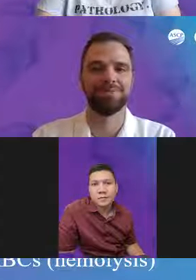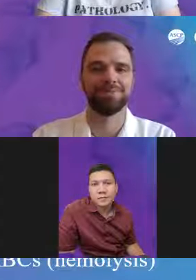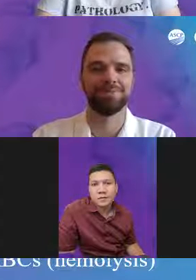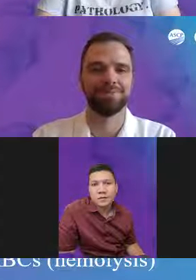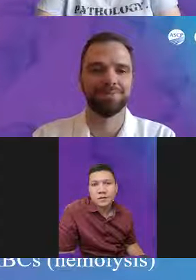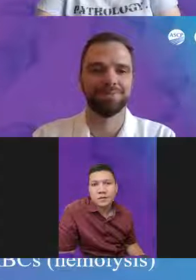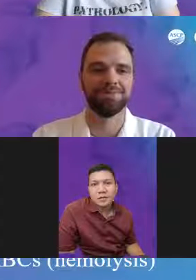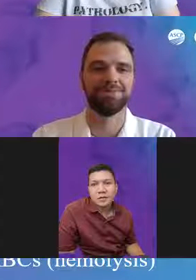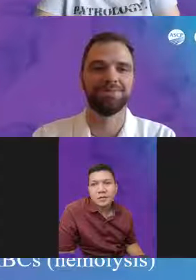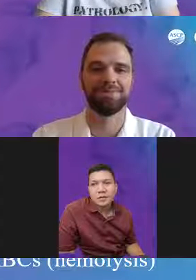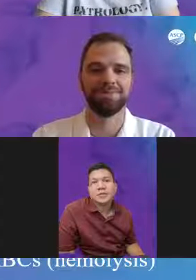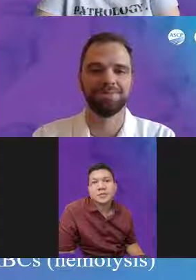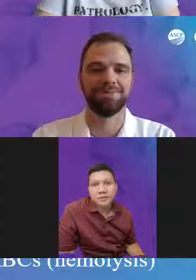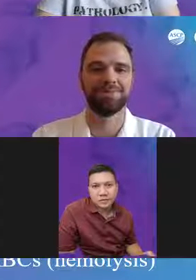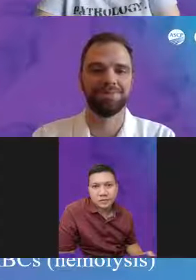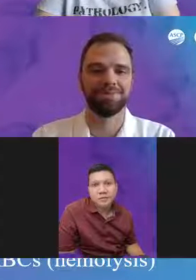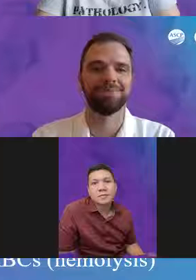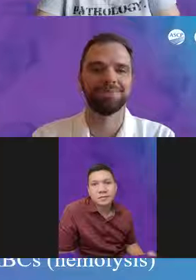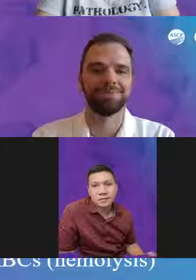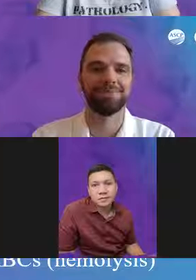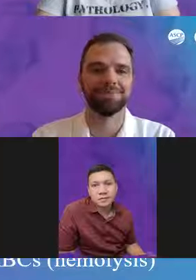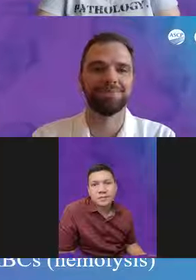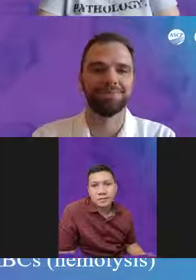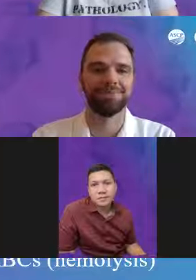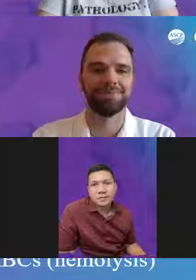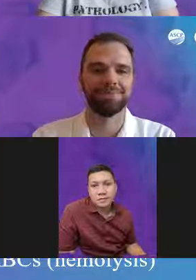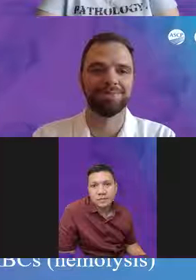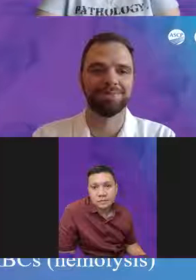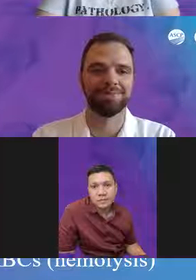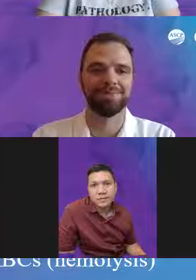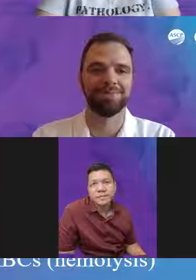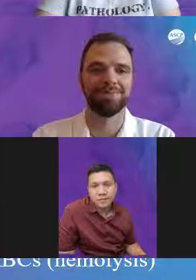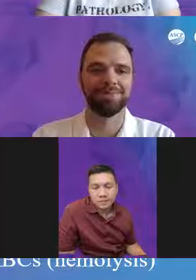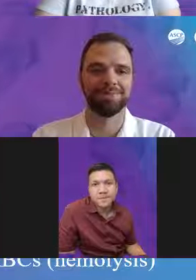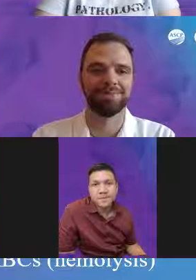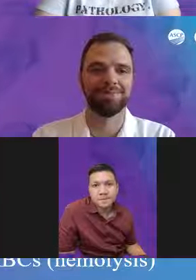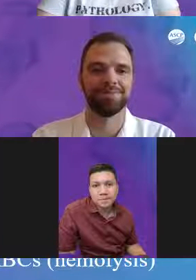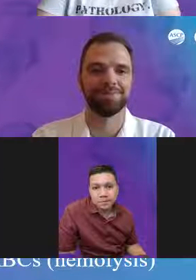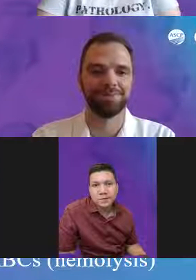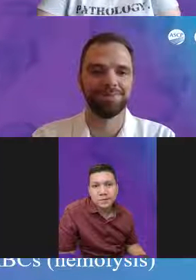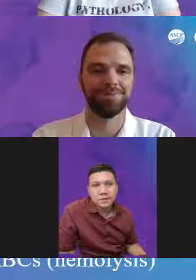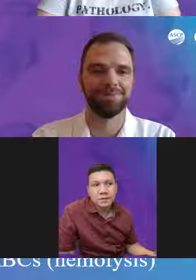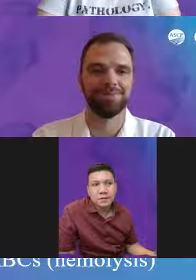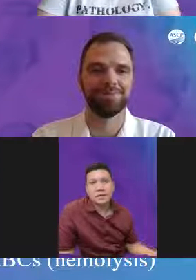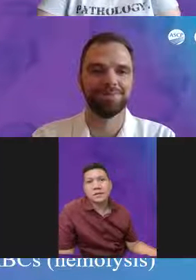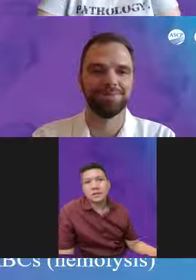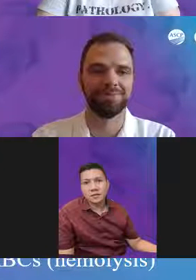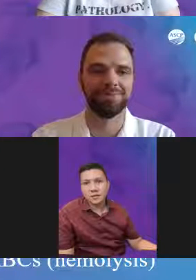Is it an inherited issue? We can team up with molecular to find that out. So it